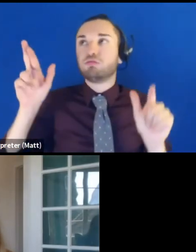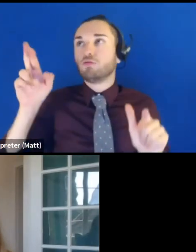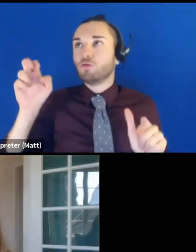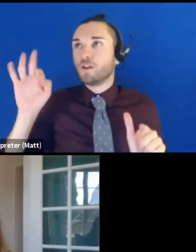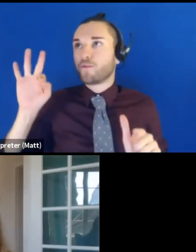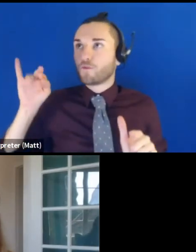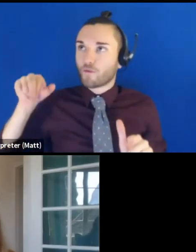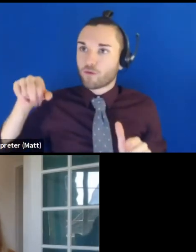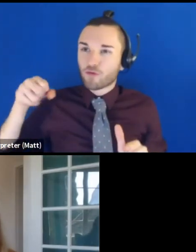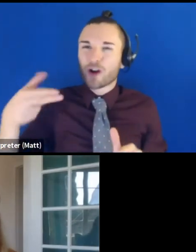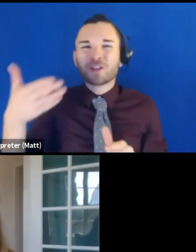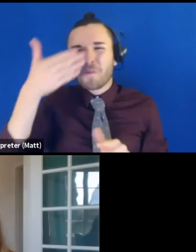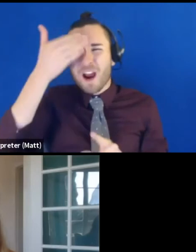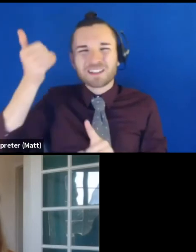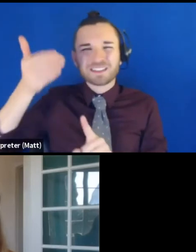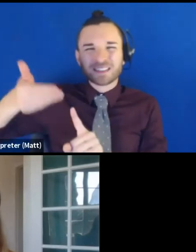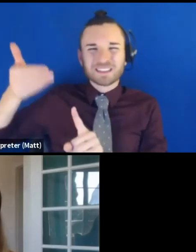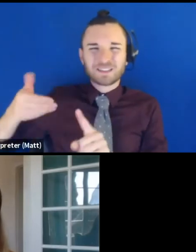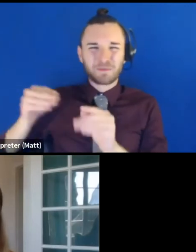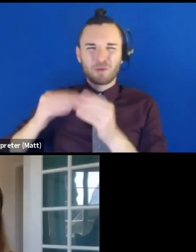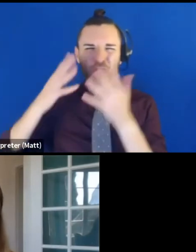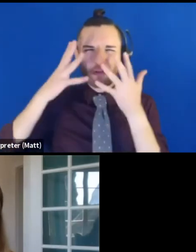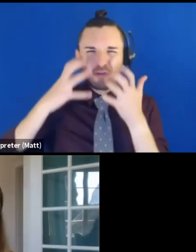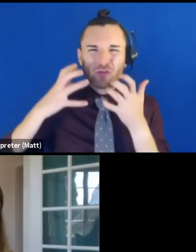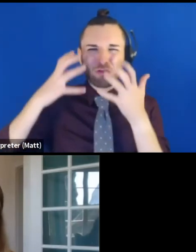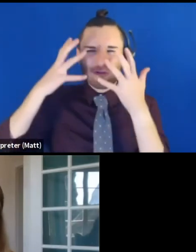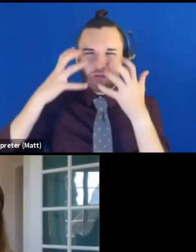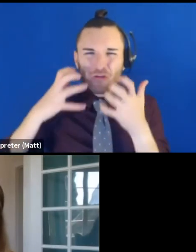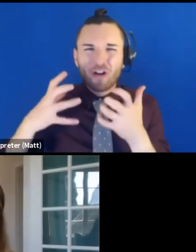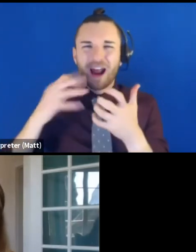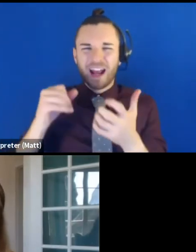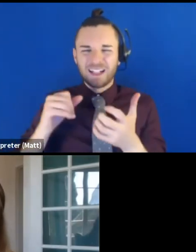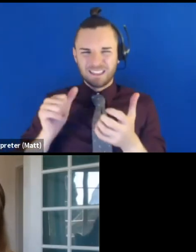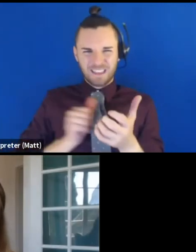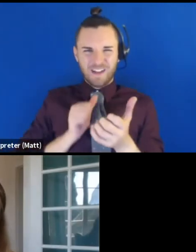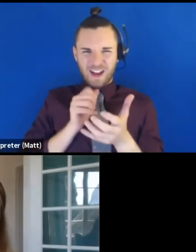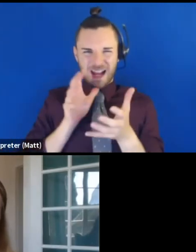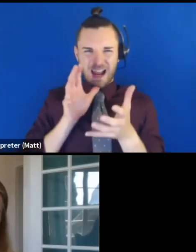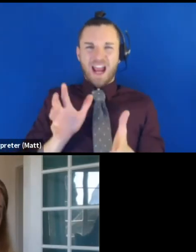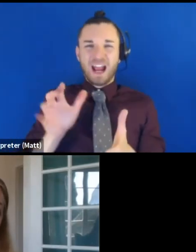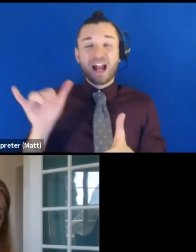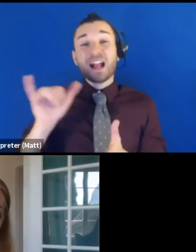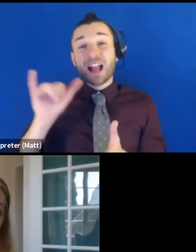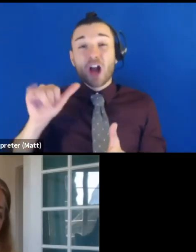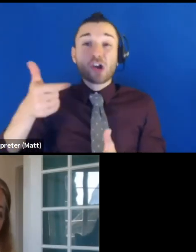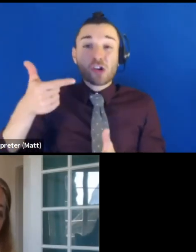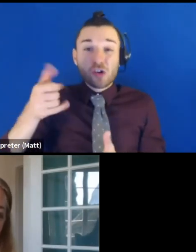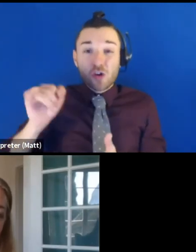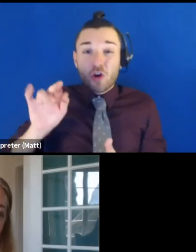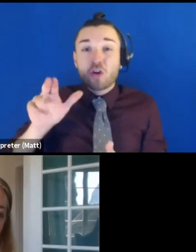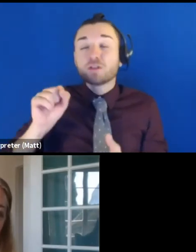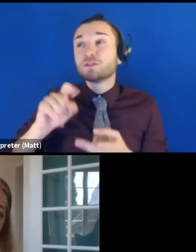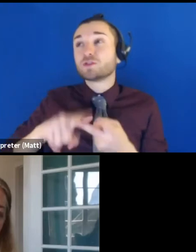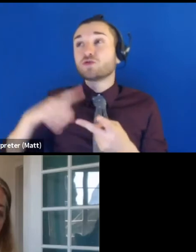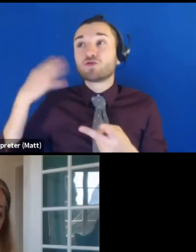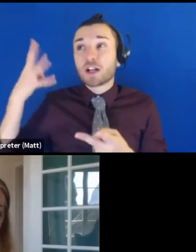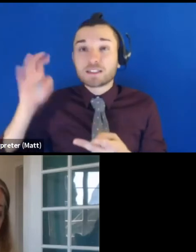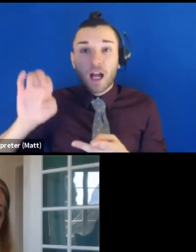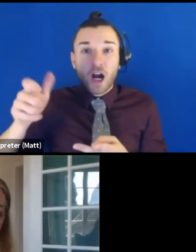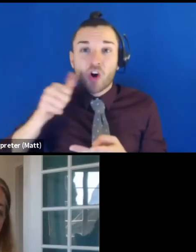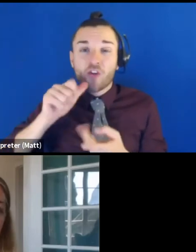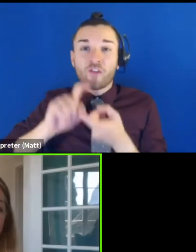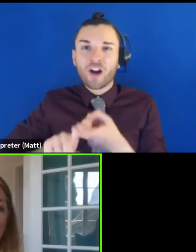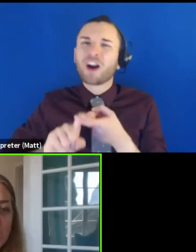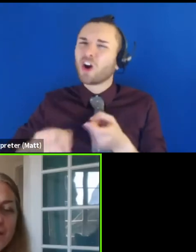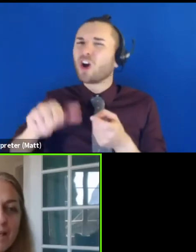darker angles to them, and they definitely dealt more with self-loathing, like Girls does and Crazy Ex-Girlfriend does. And I can probably think of like many other shows that